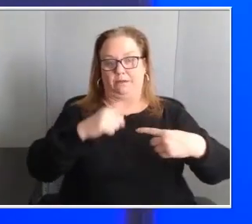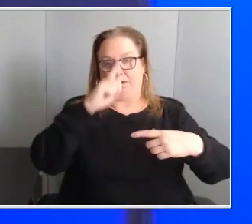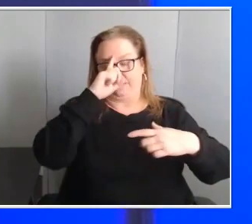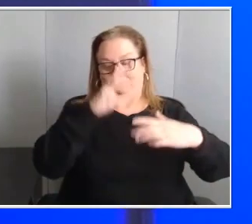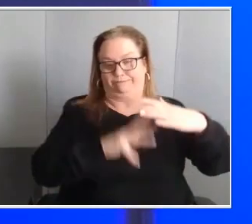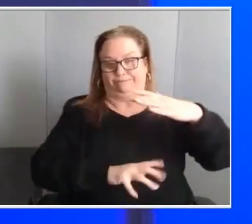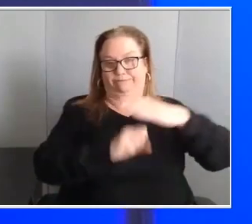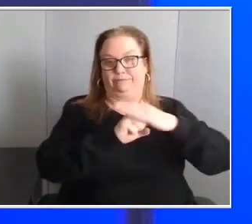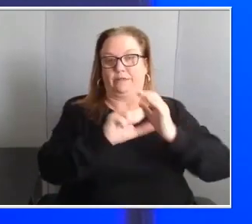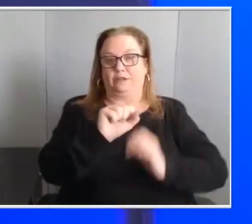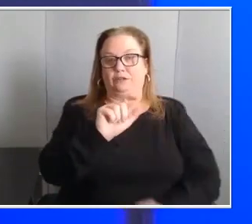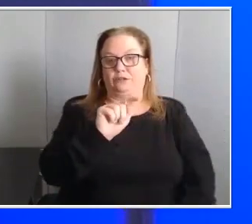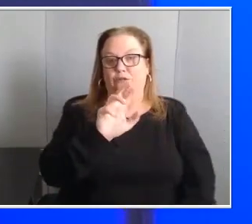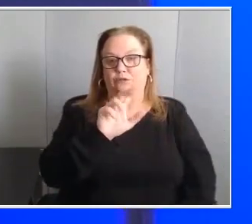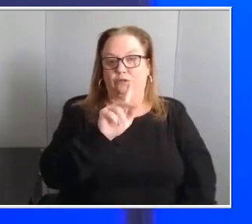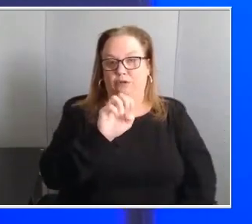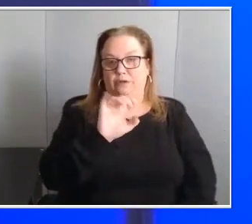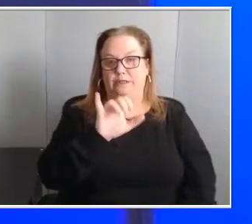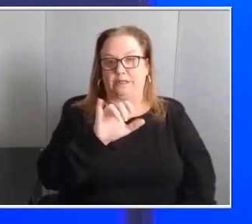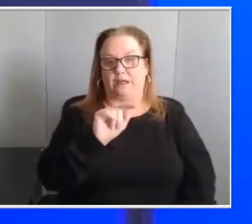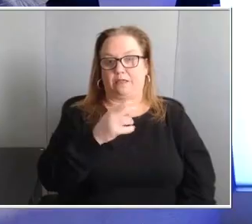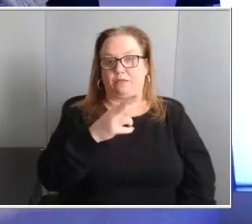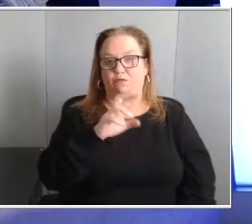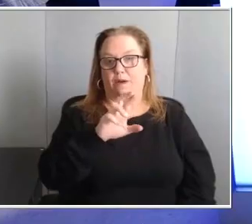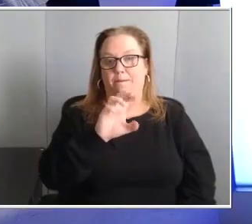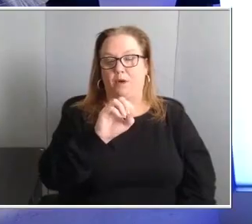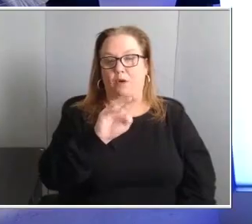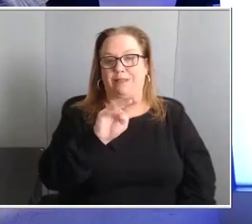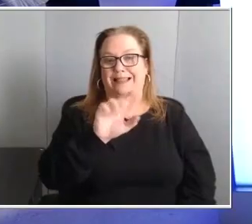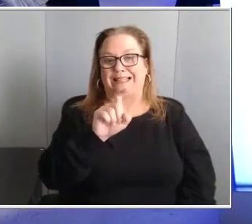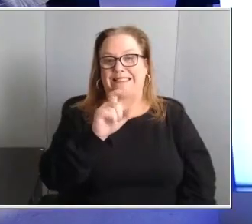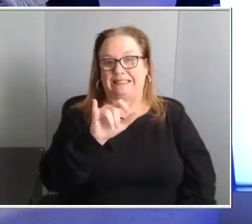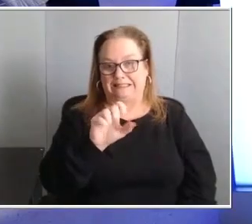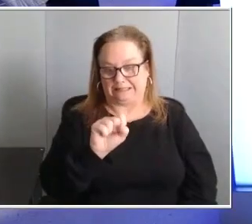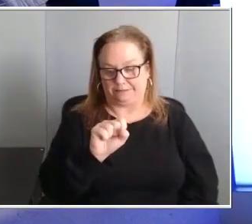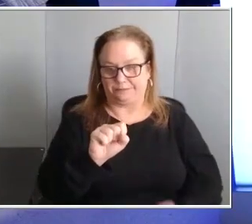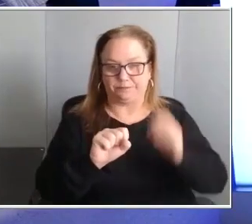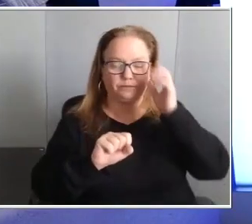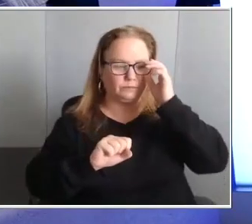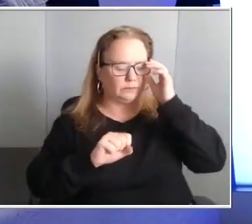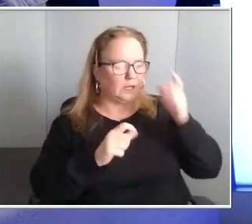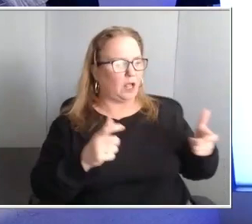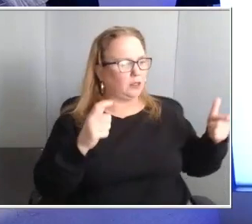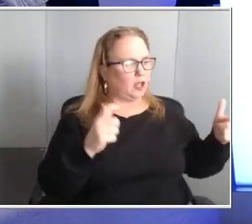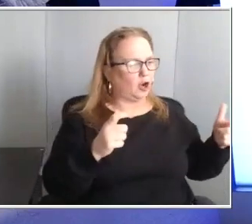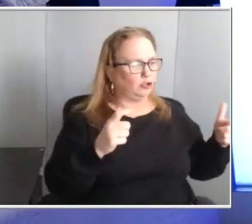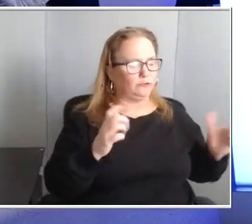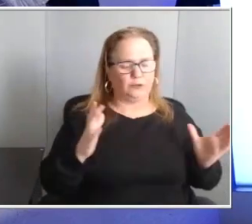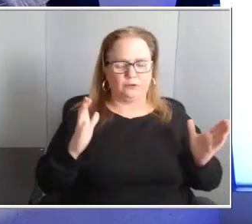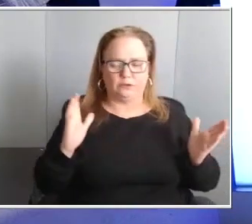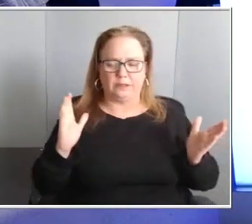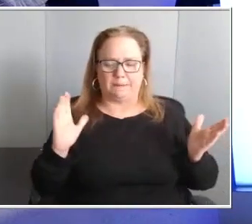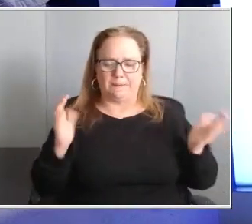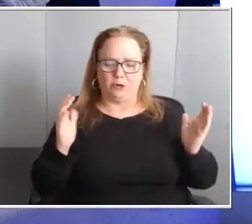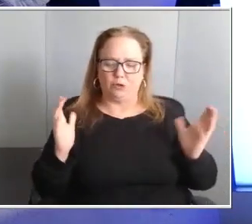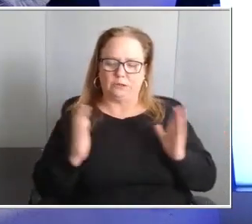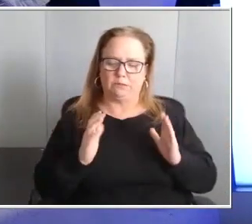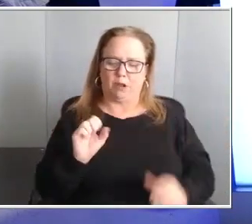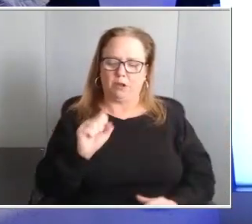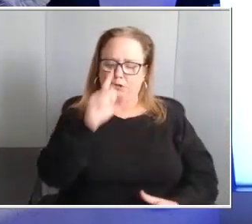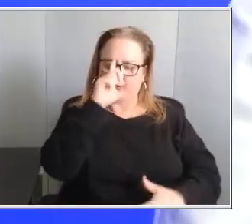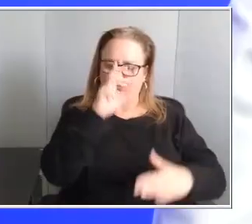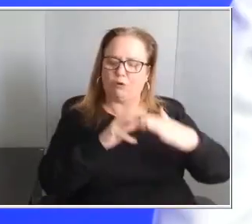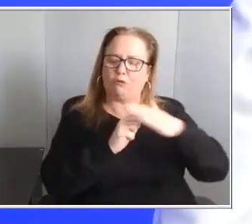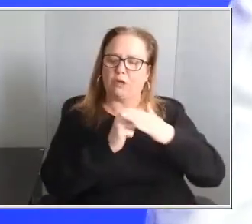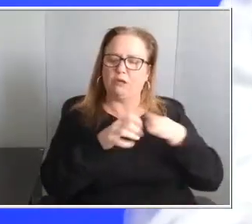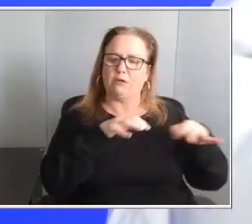is thrombolysis. Okay, so talk to me, what's a large stroke versus a small stroke? So a large stroke,